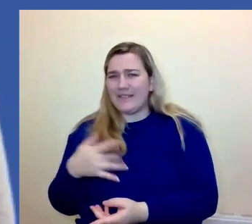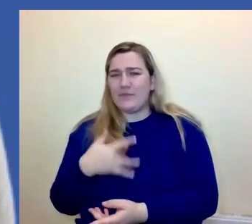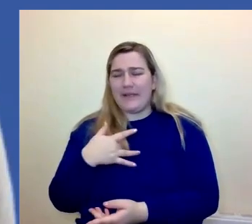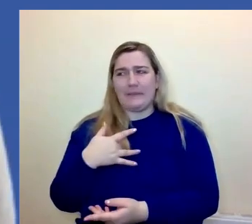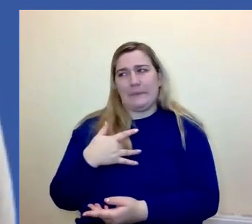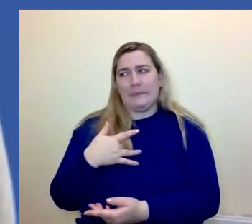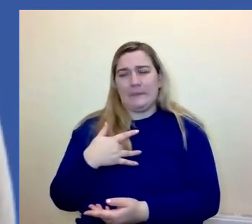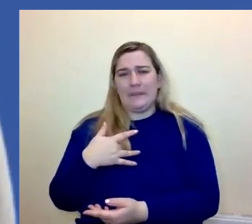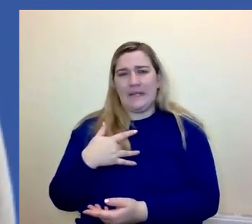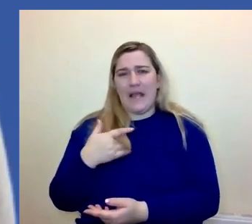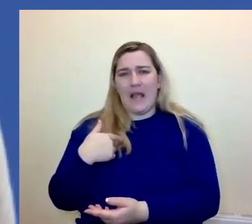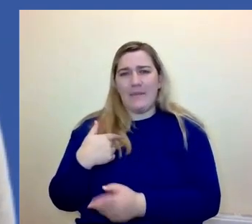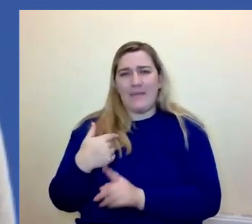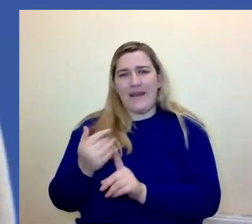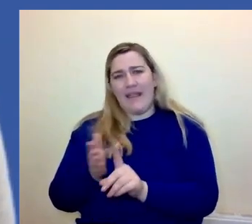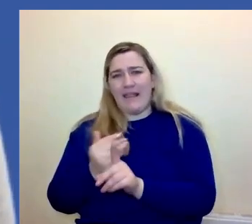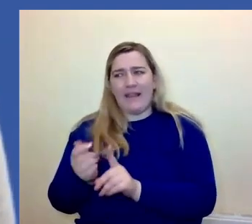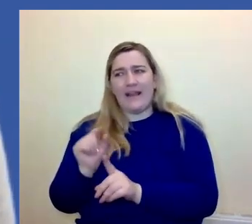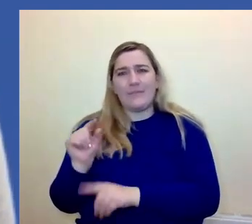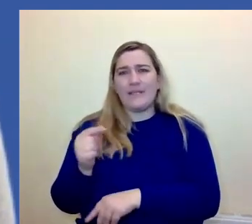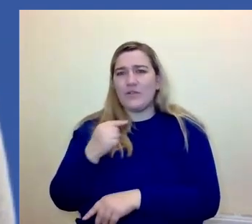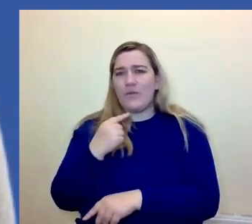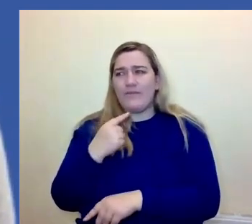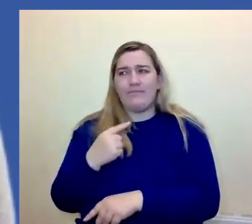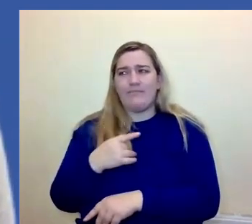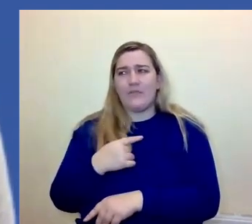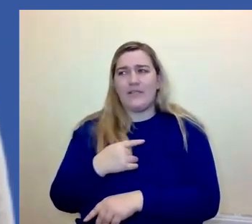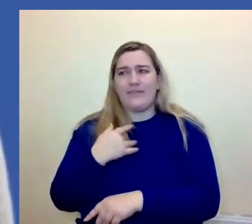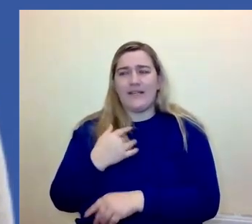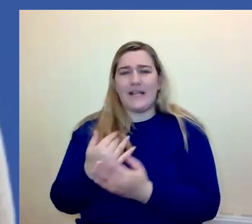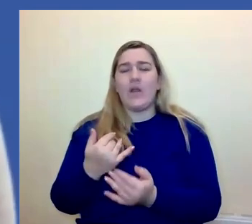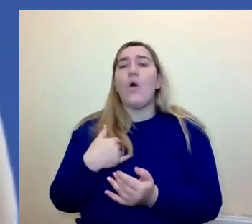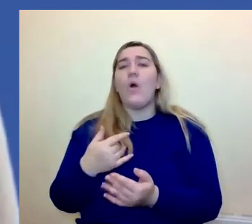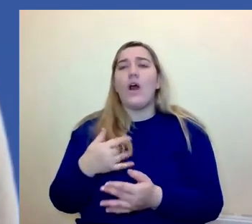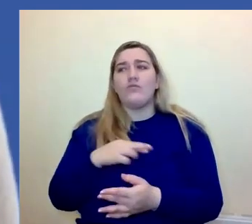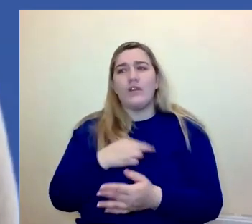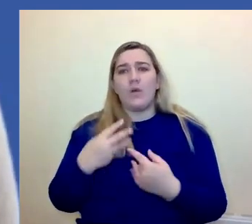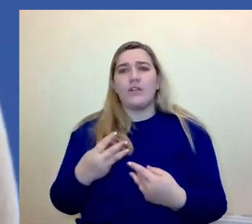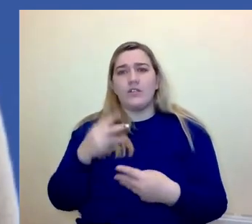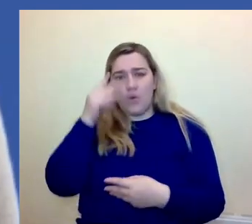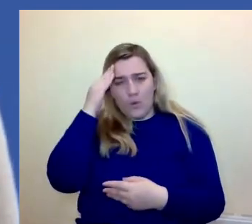So you have to be really kind of on your game on whether or not it's your decision or not.